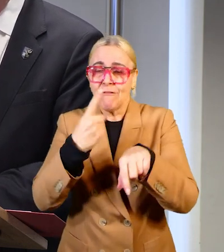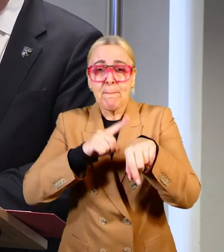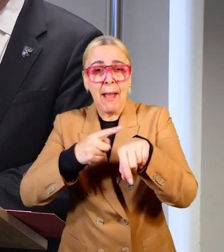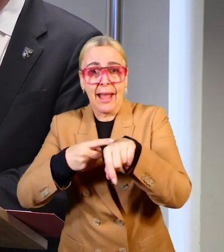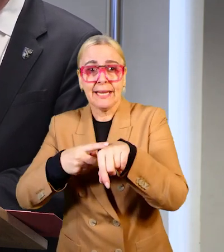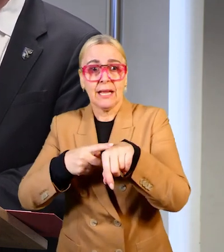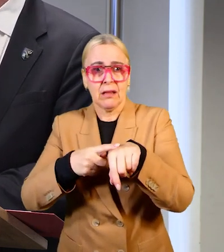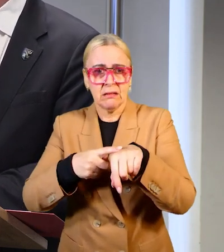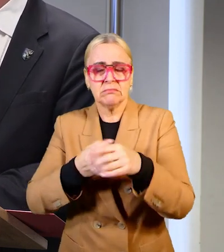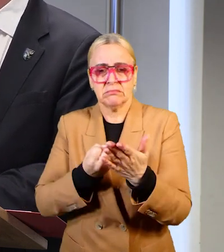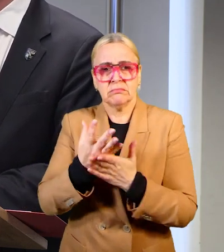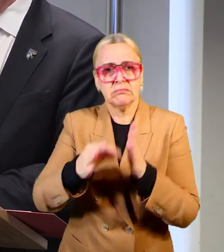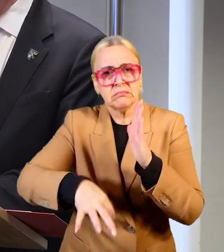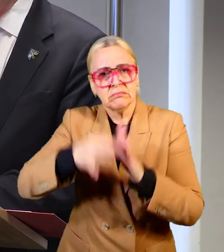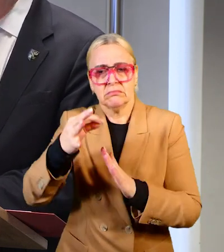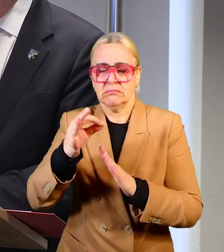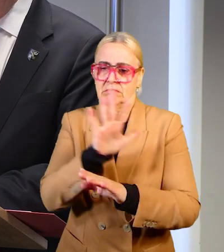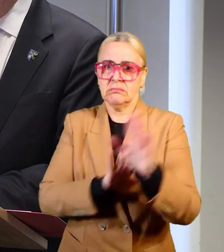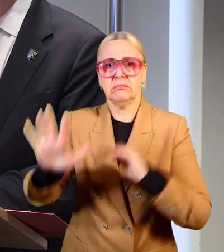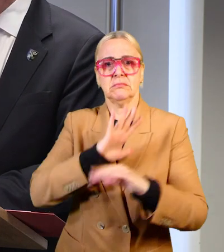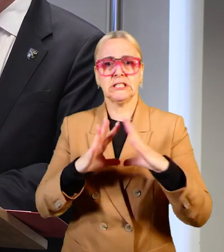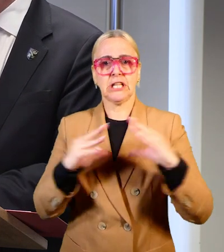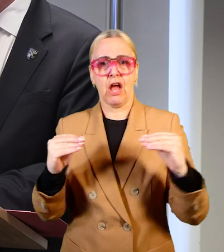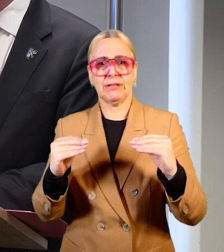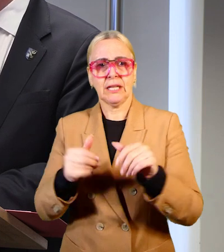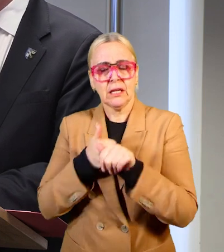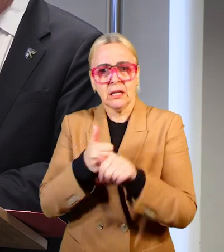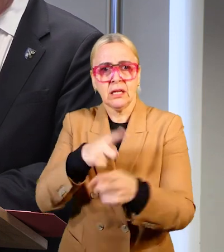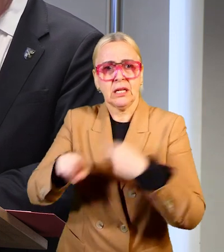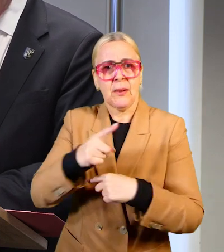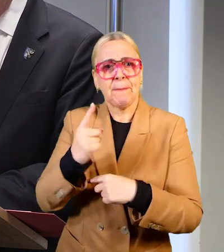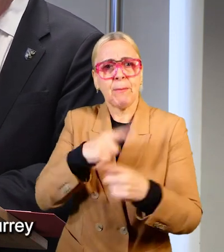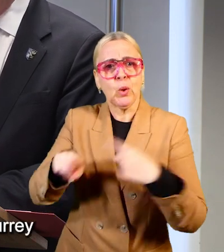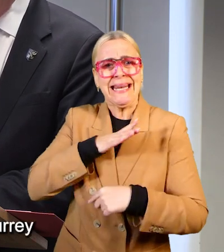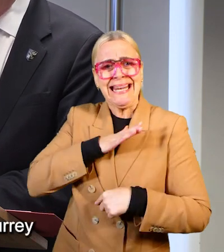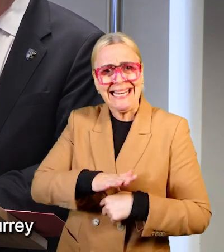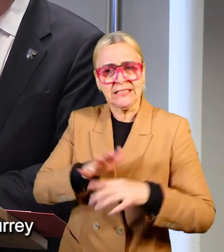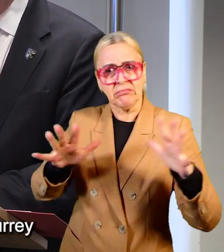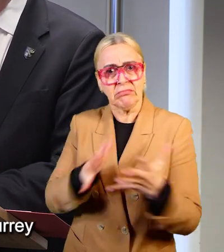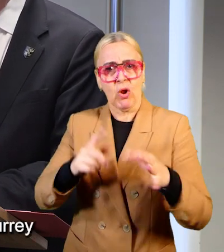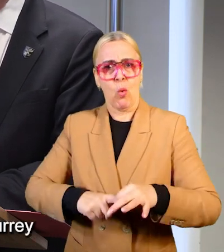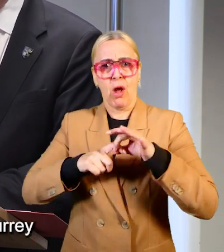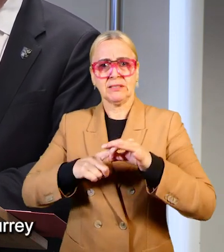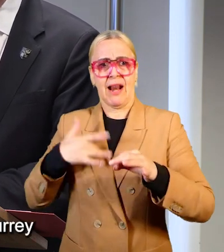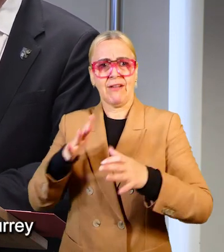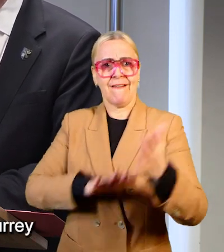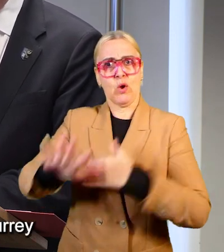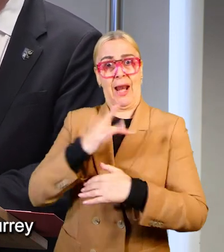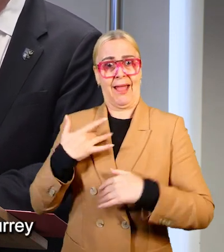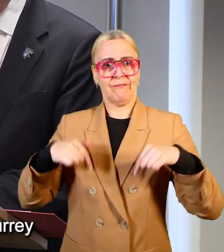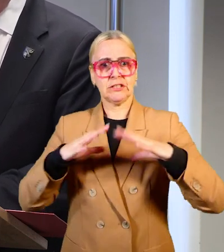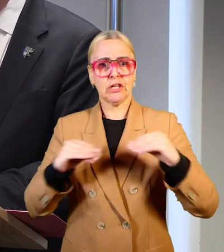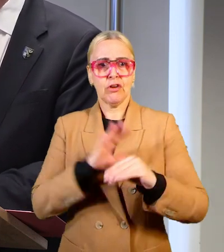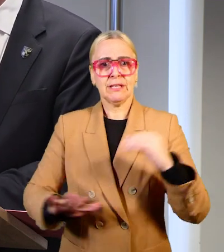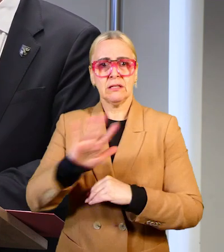pinch, but I give them this guarantee: every penny of your council tax is spent on improving the county of